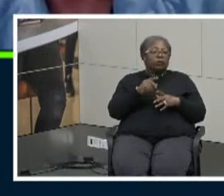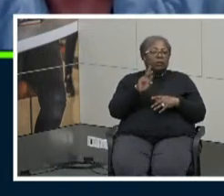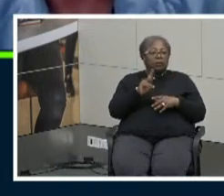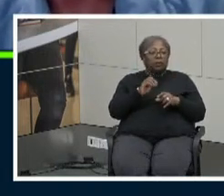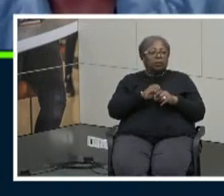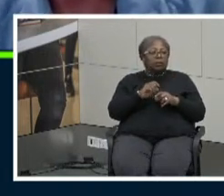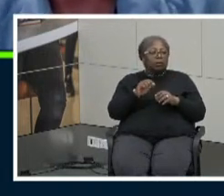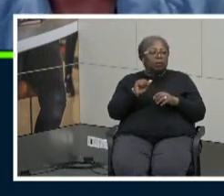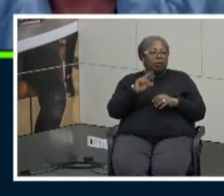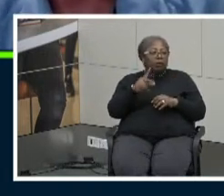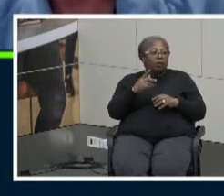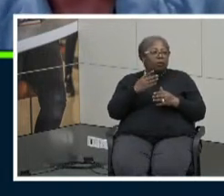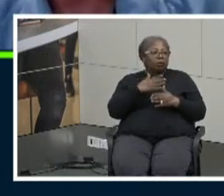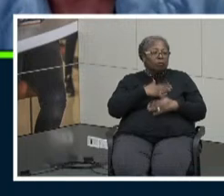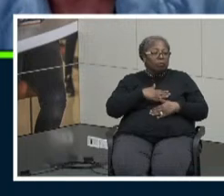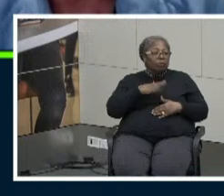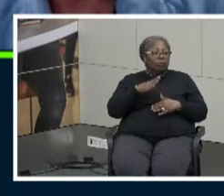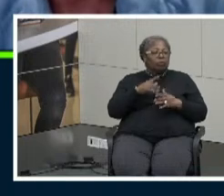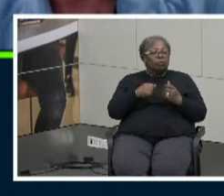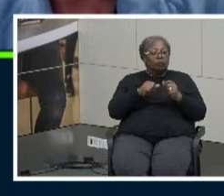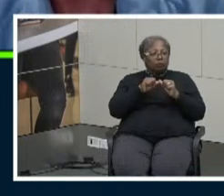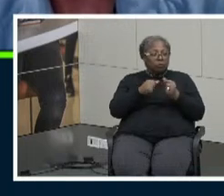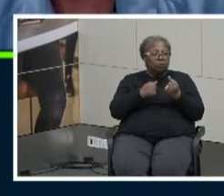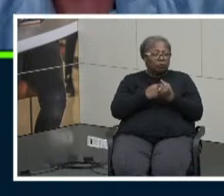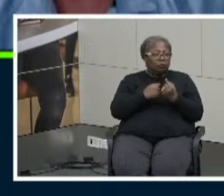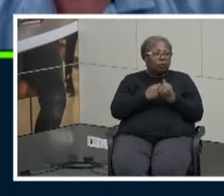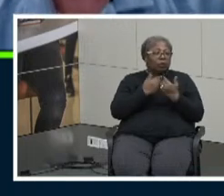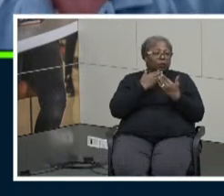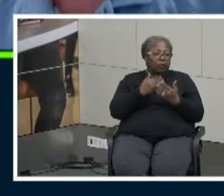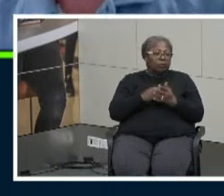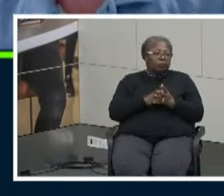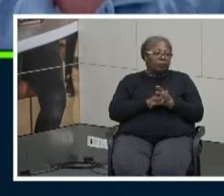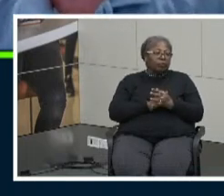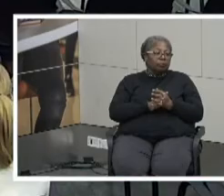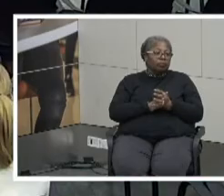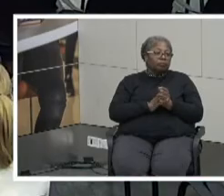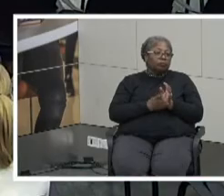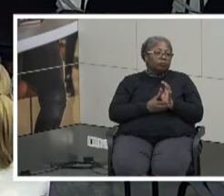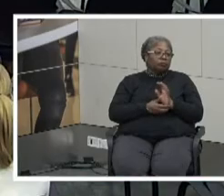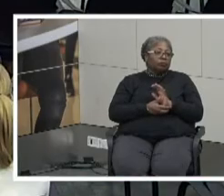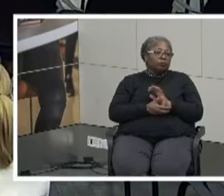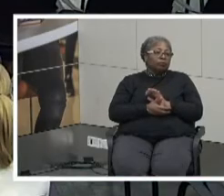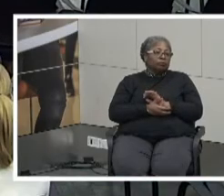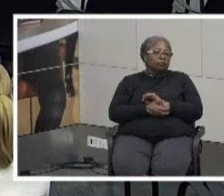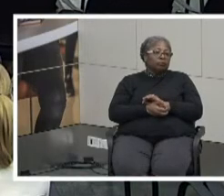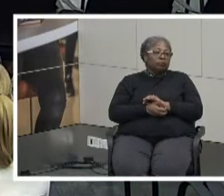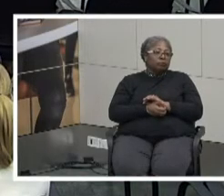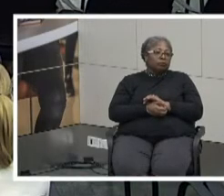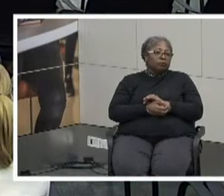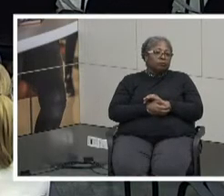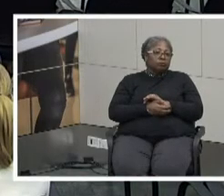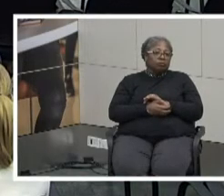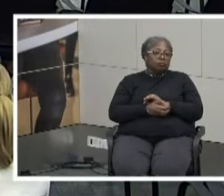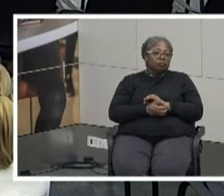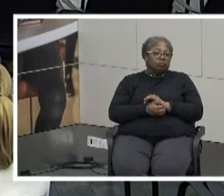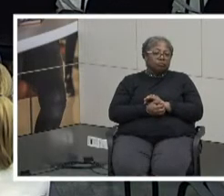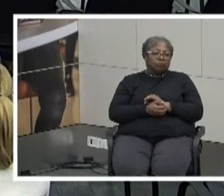appreciate your contined support for a strong campus wide dual language program thank you thank